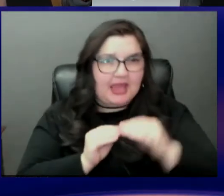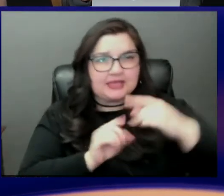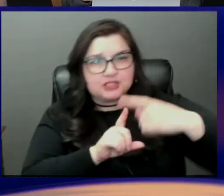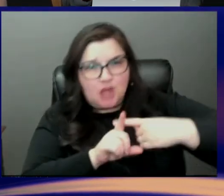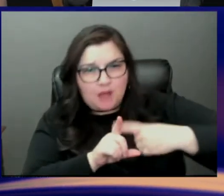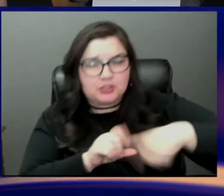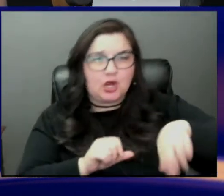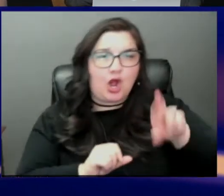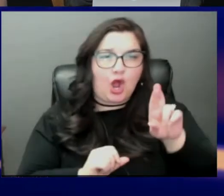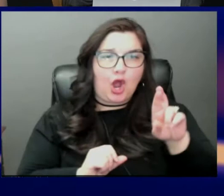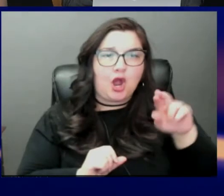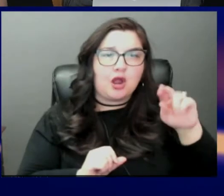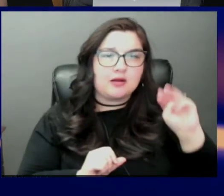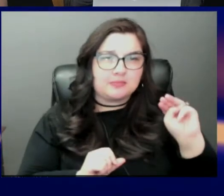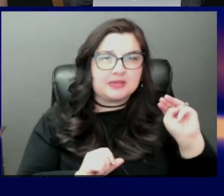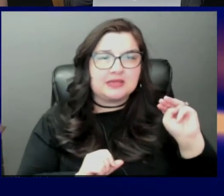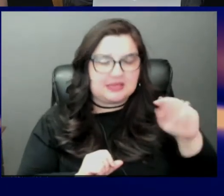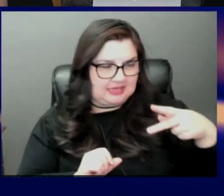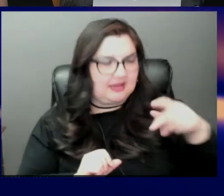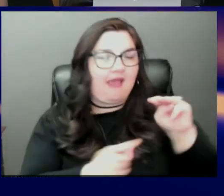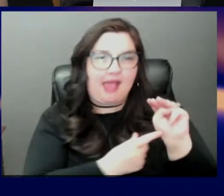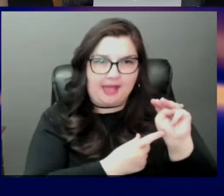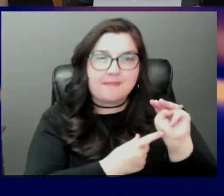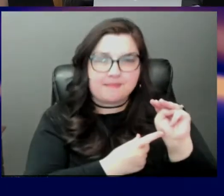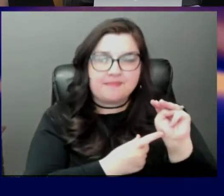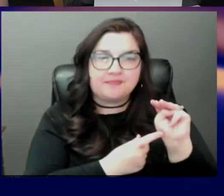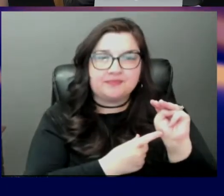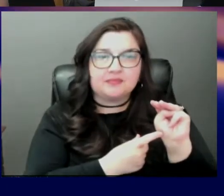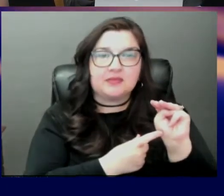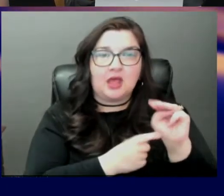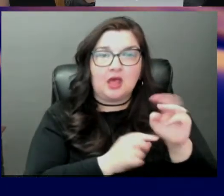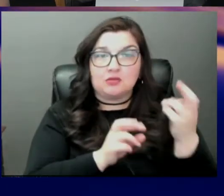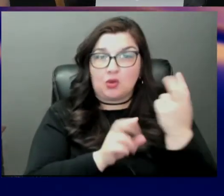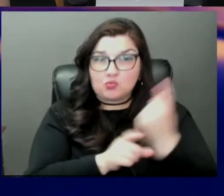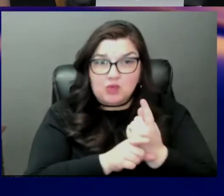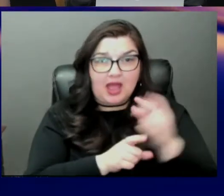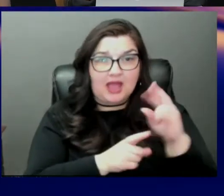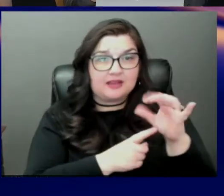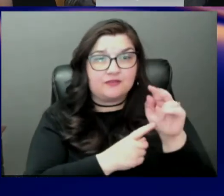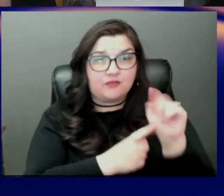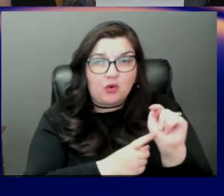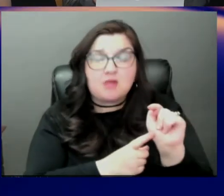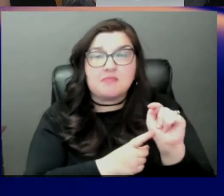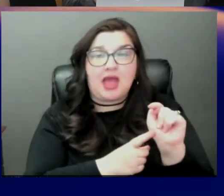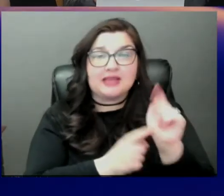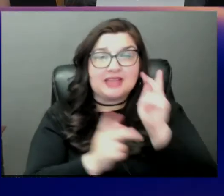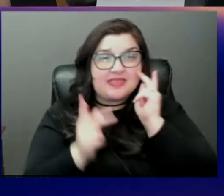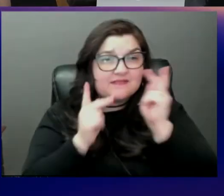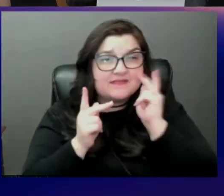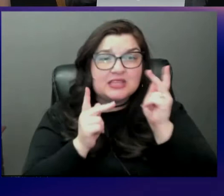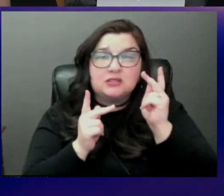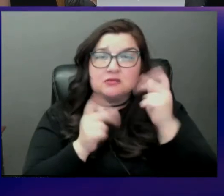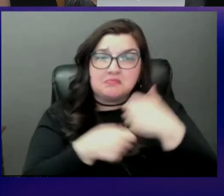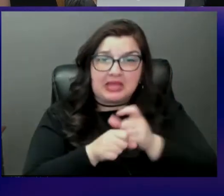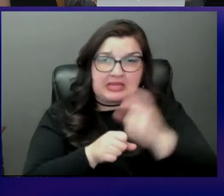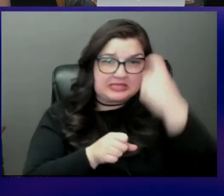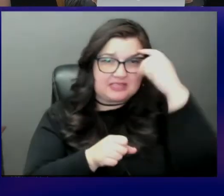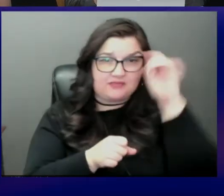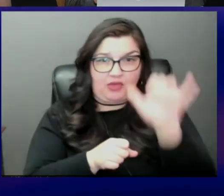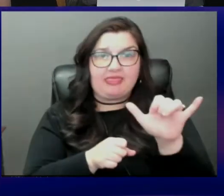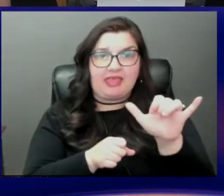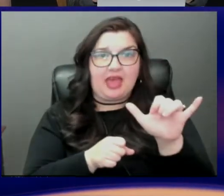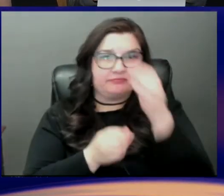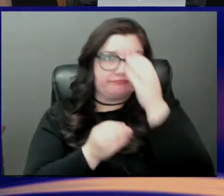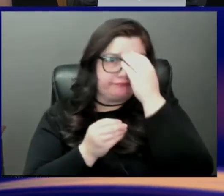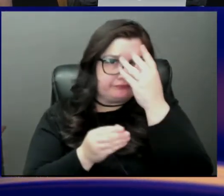those kinds of data represented in the right format, in the visual format that makes sense for that kind of data. Bottom left,